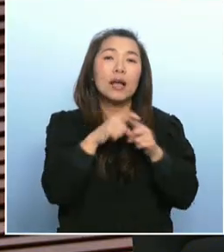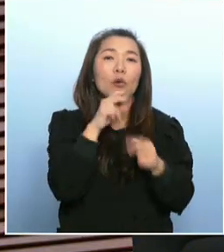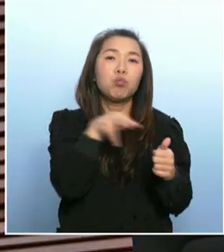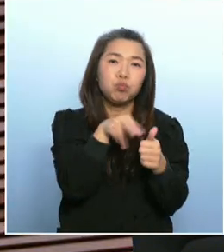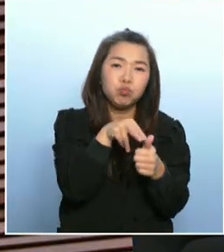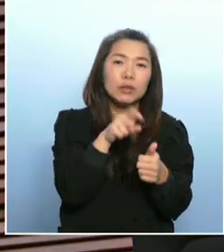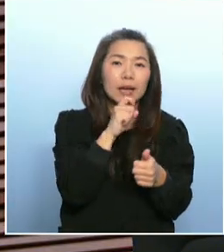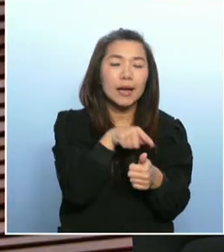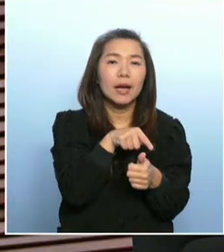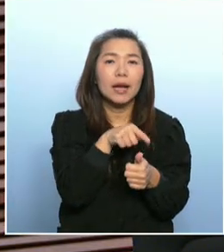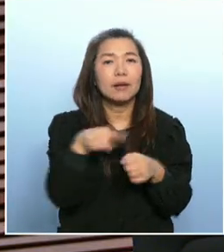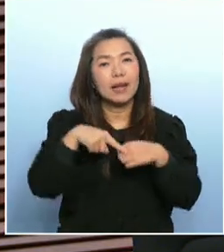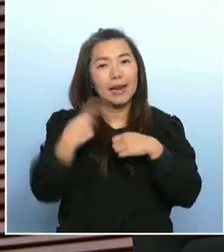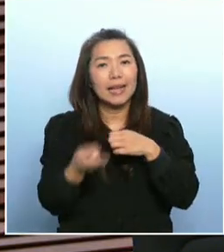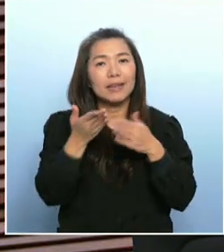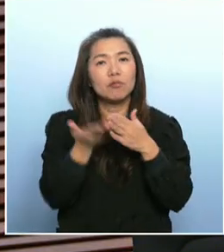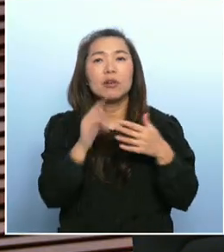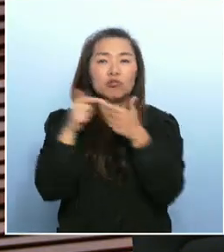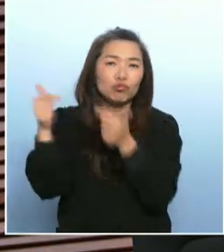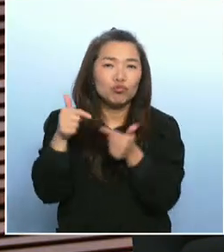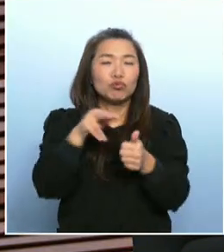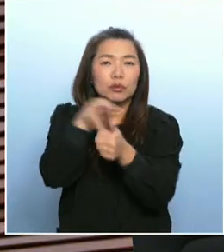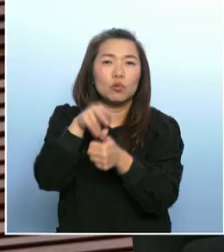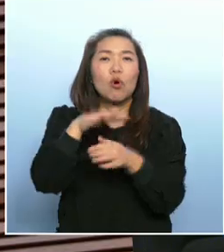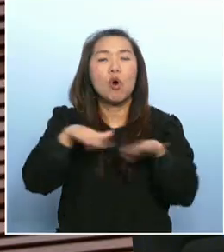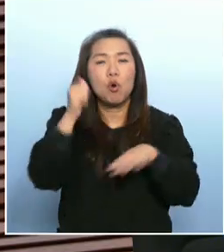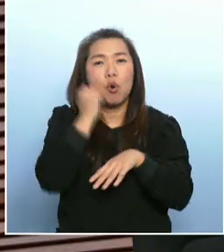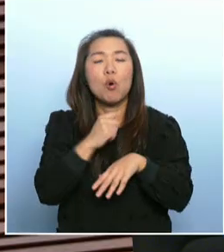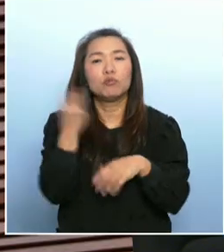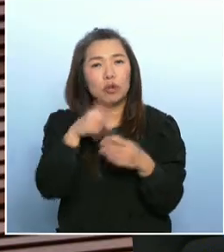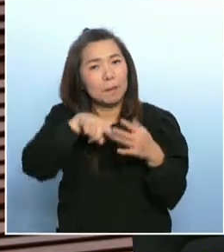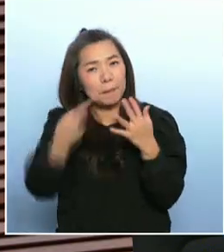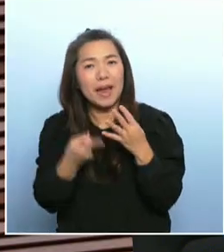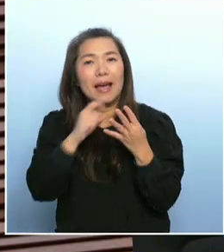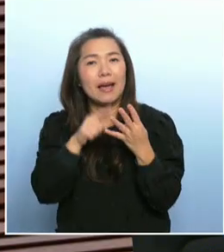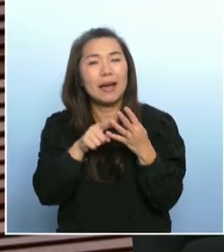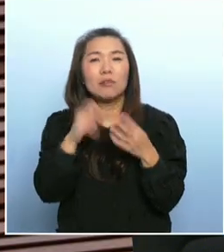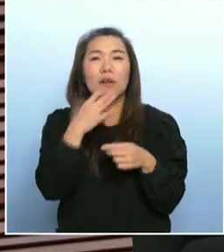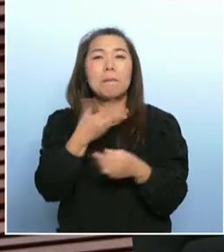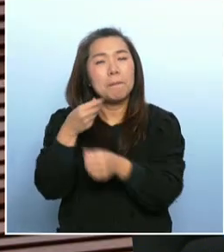are diverse. For elderly, we have residential care homes.